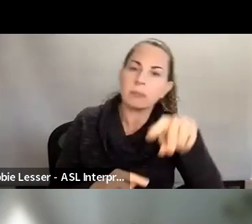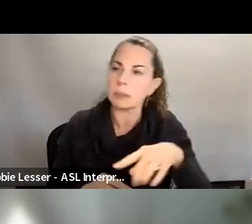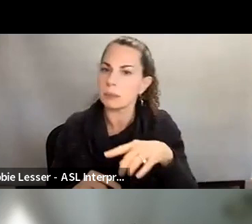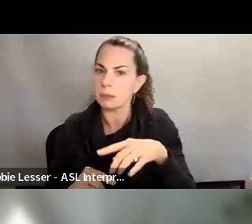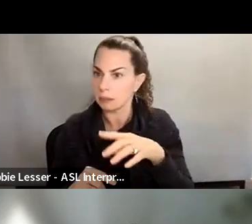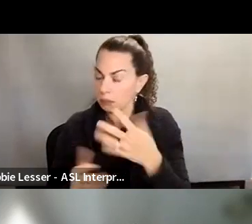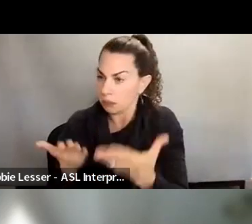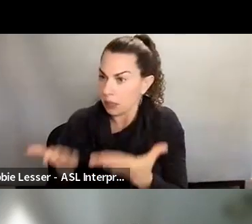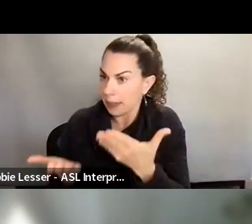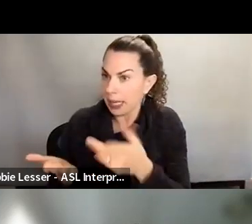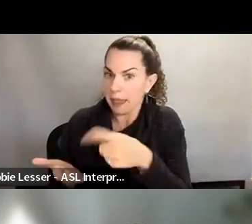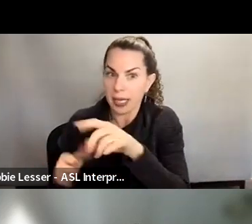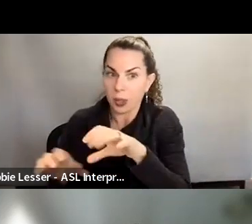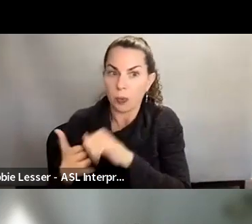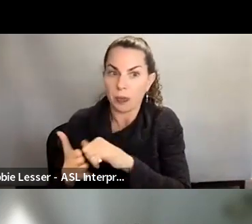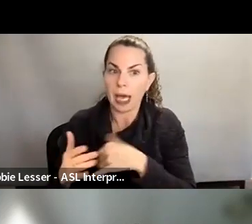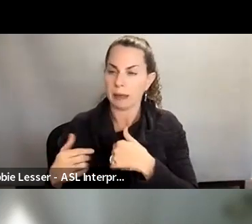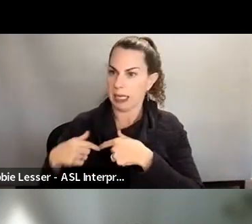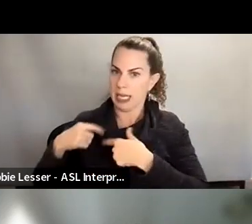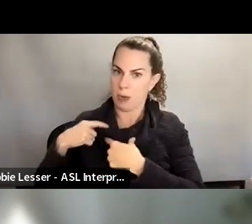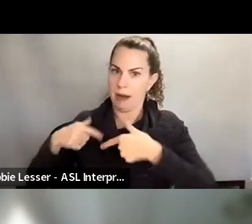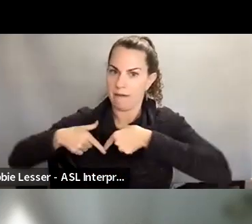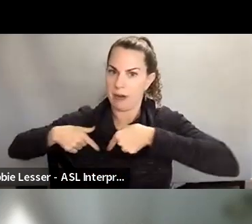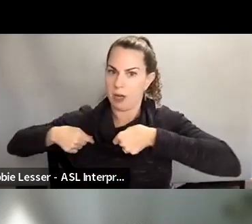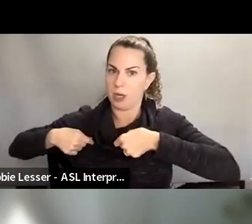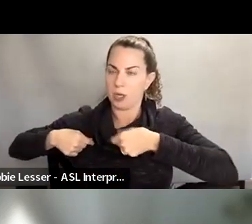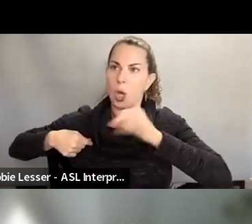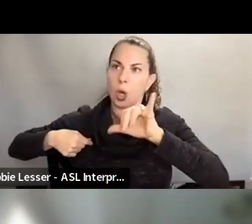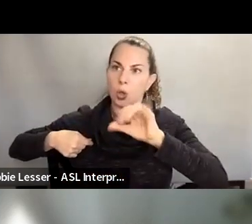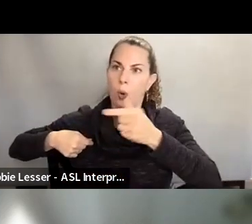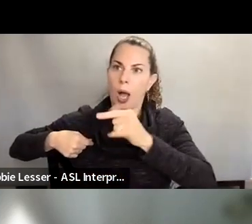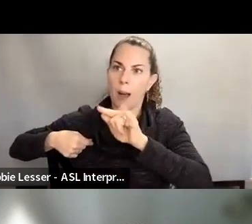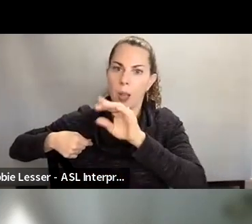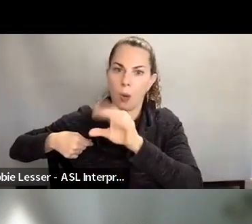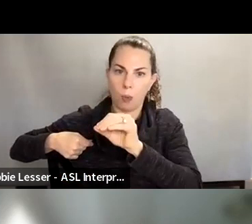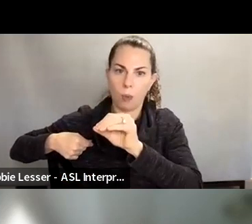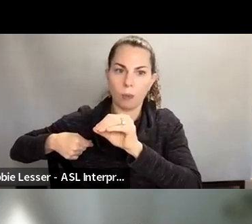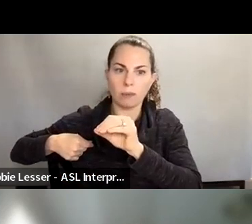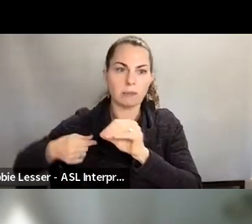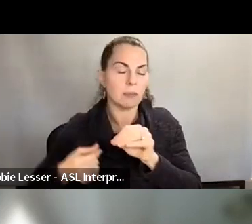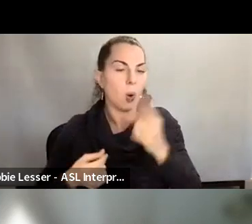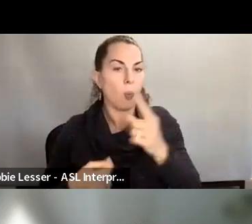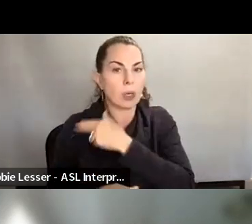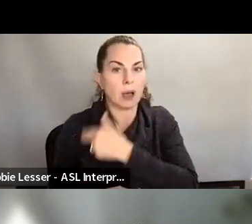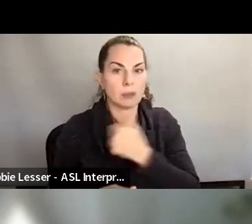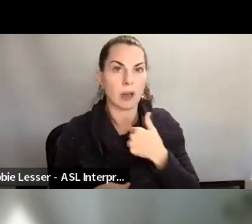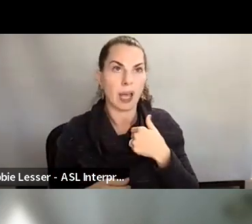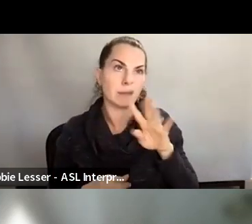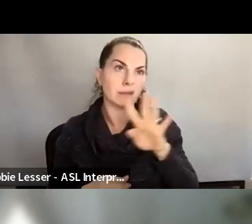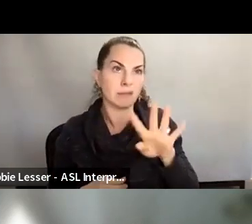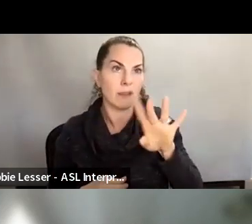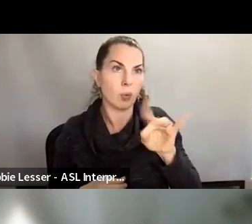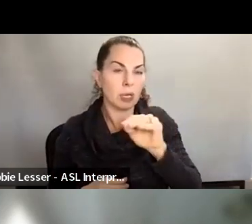and they would all be wearing their Yo Hablo. One of our hospital had probably, you know, 48% Spanish speaking